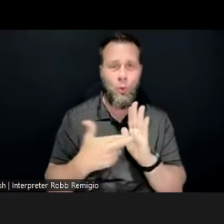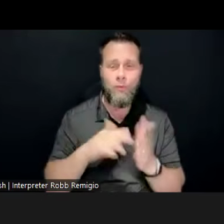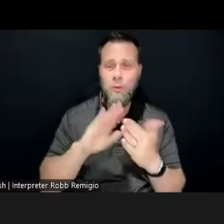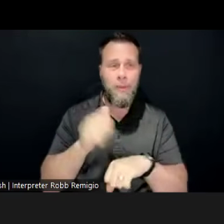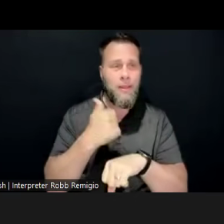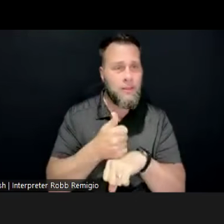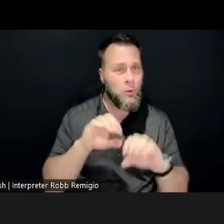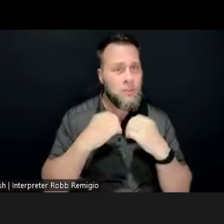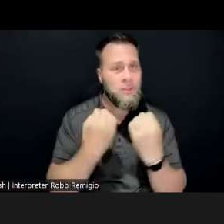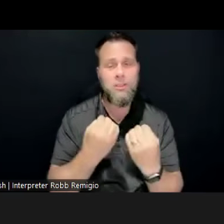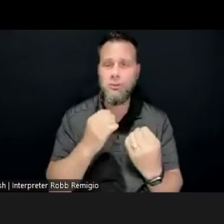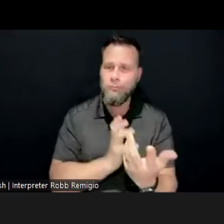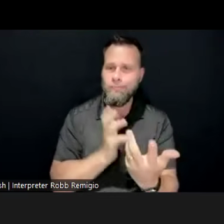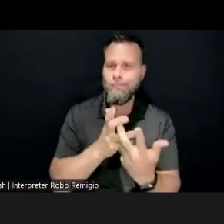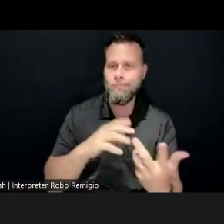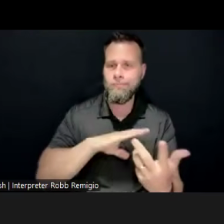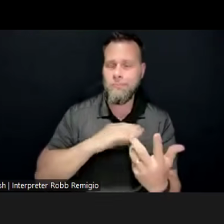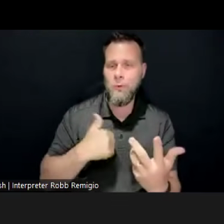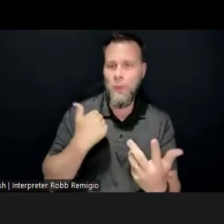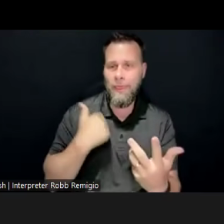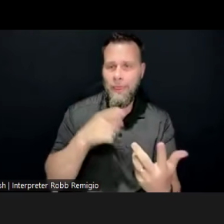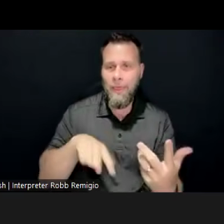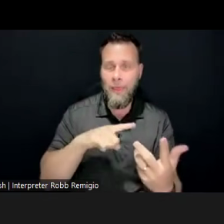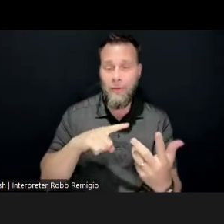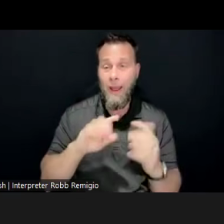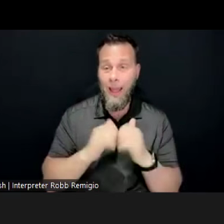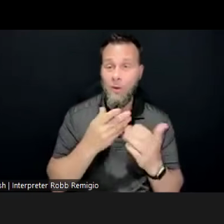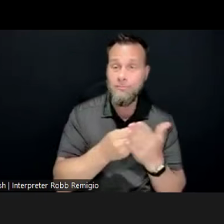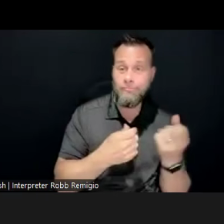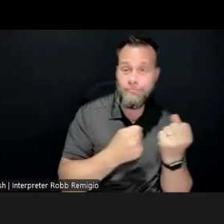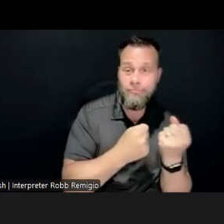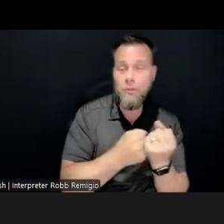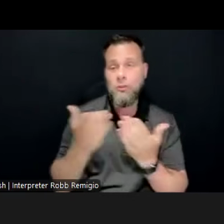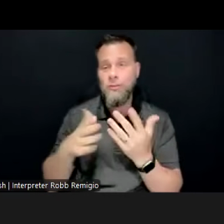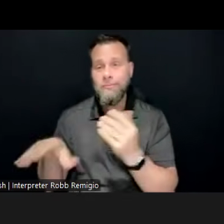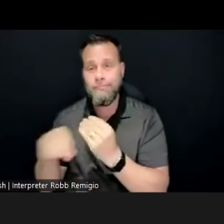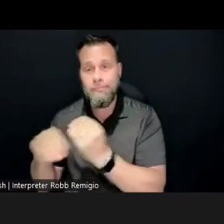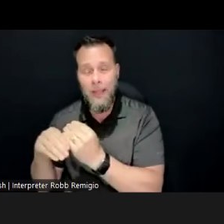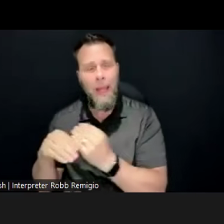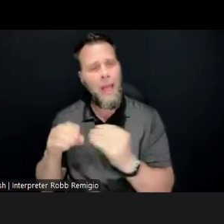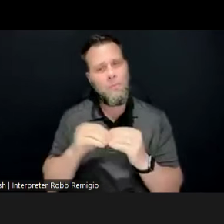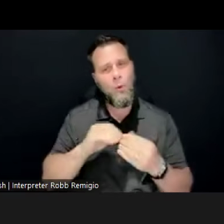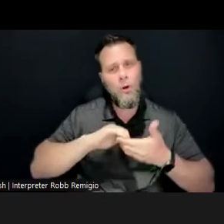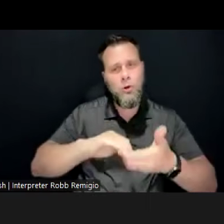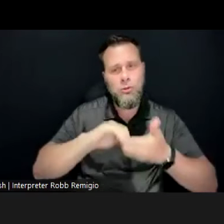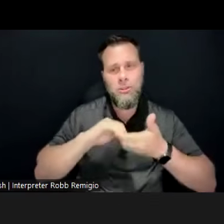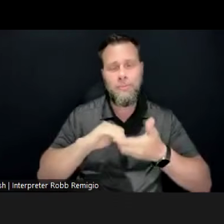needs of youth through additional funding, service expansion, and more partnerships and cross-system